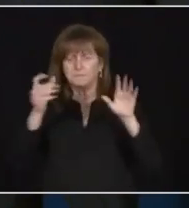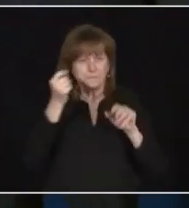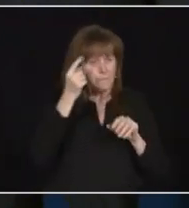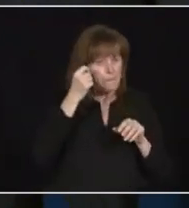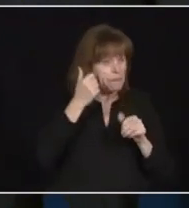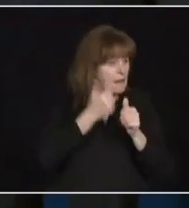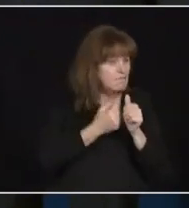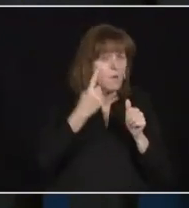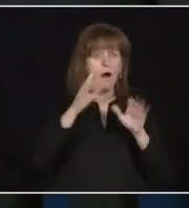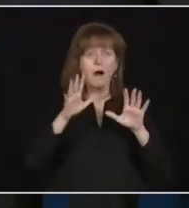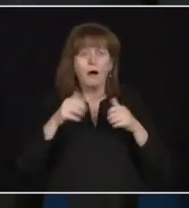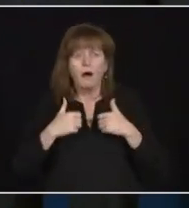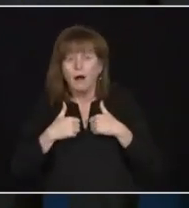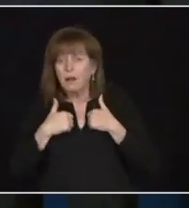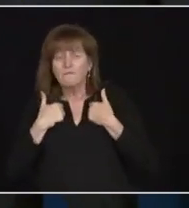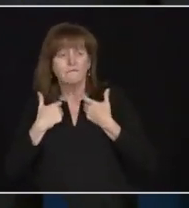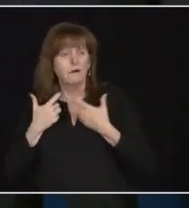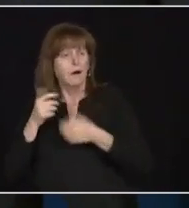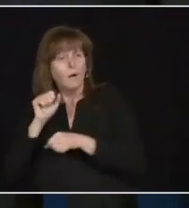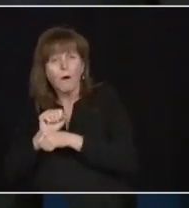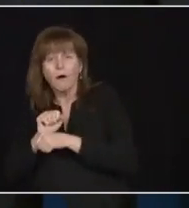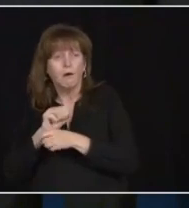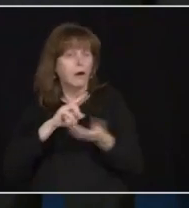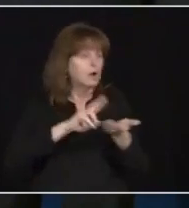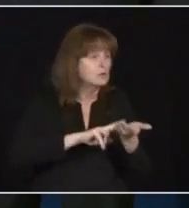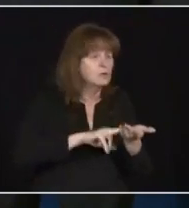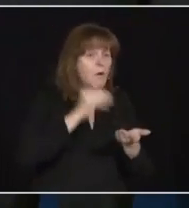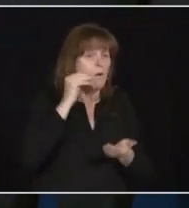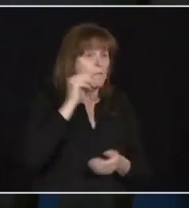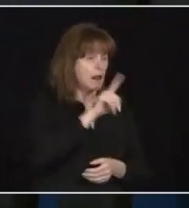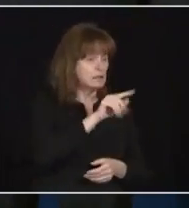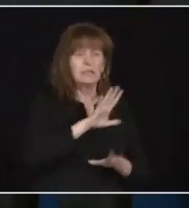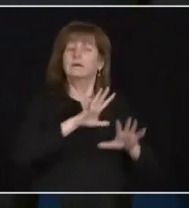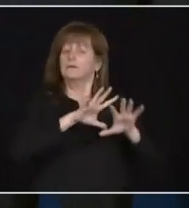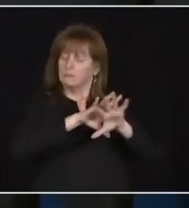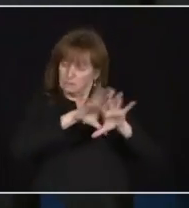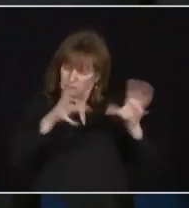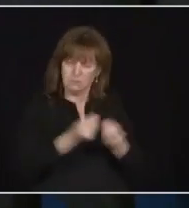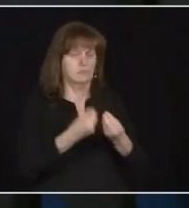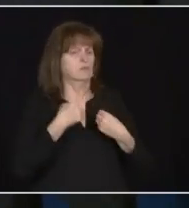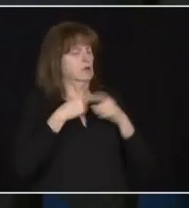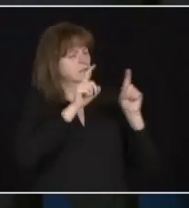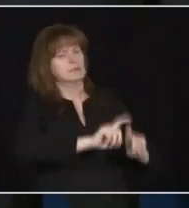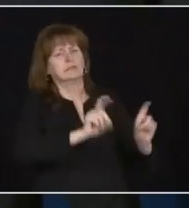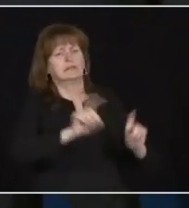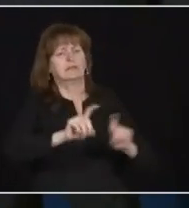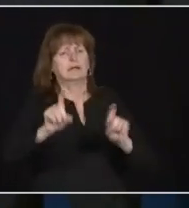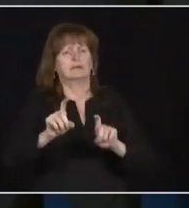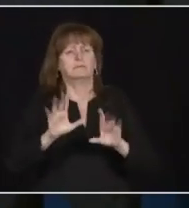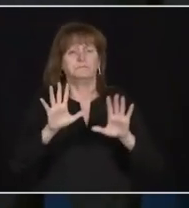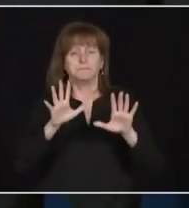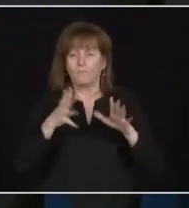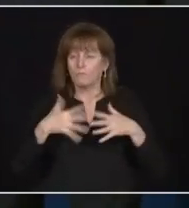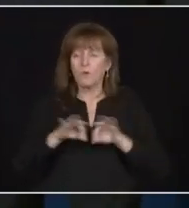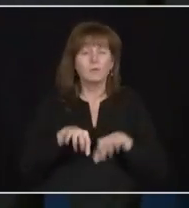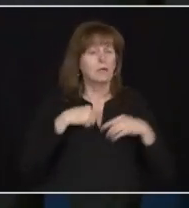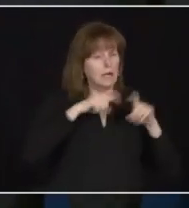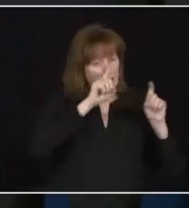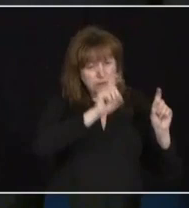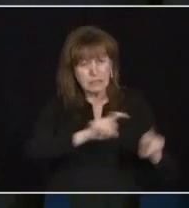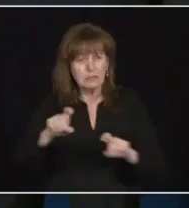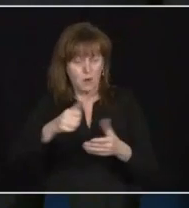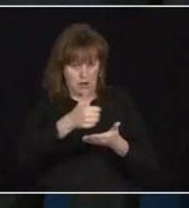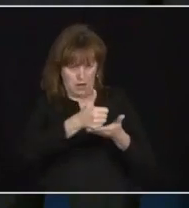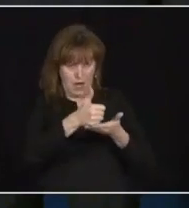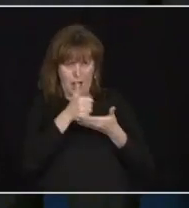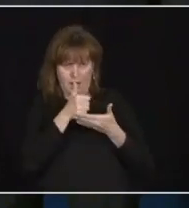long-term care home. Indeed, expanding testing is critical to containing and limiting the spread of this new virus, both